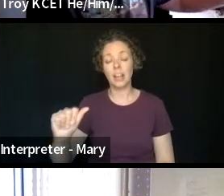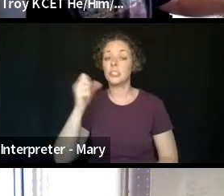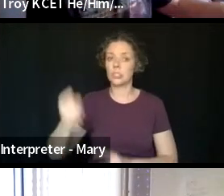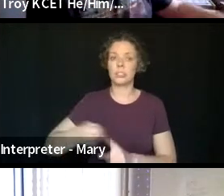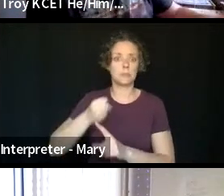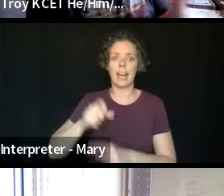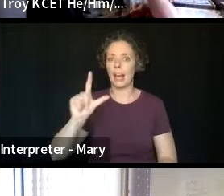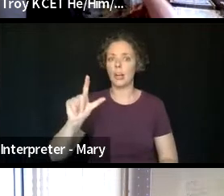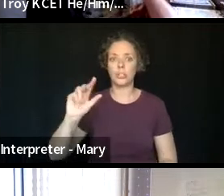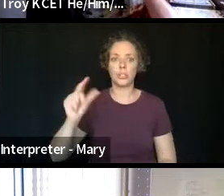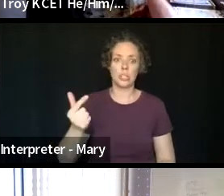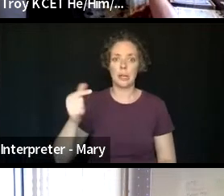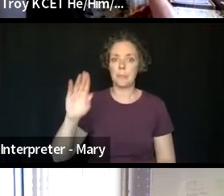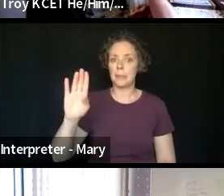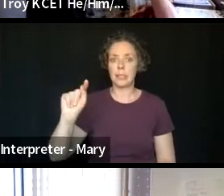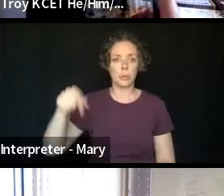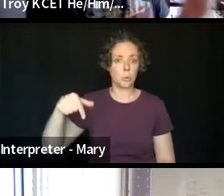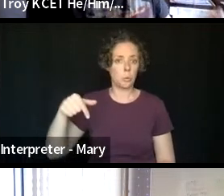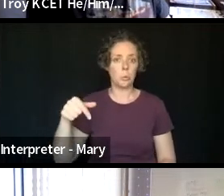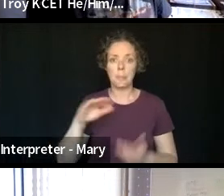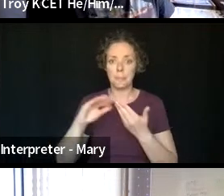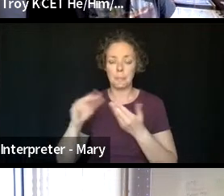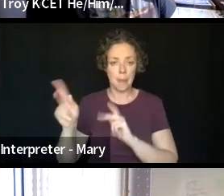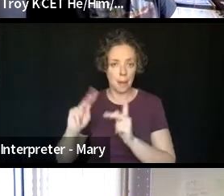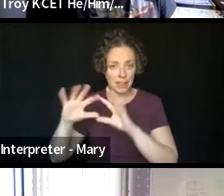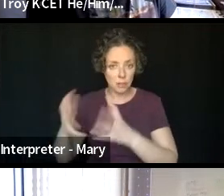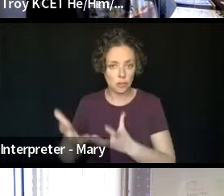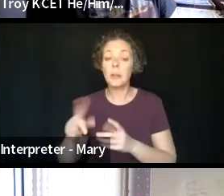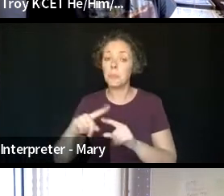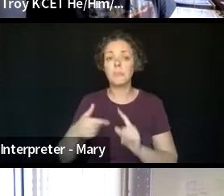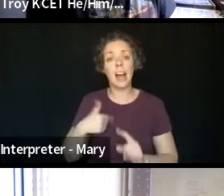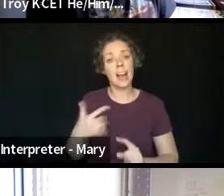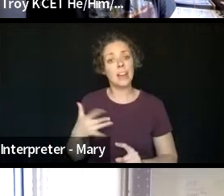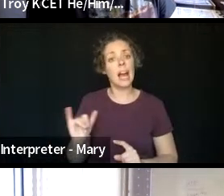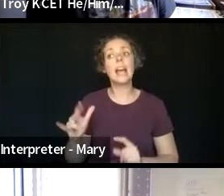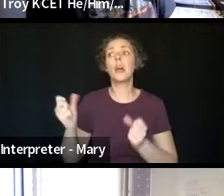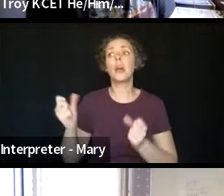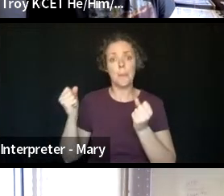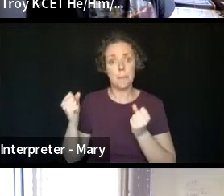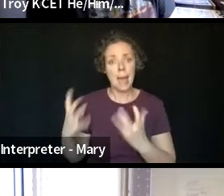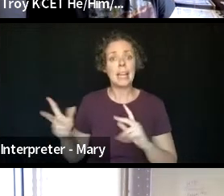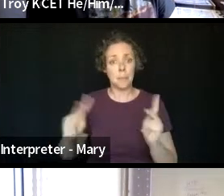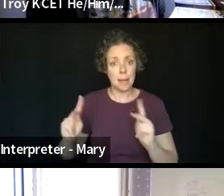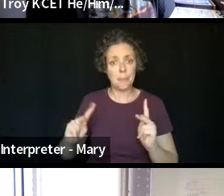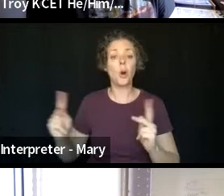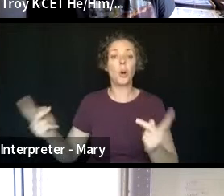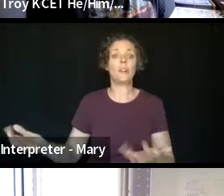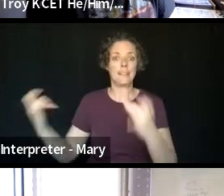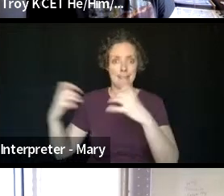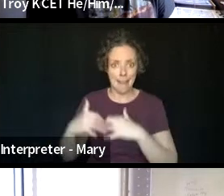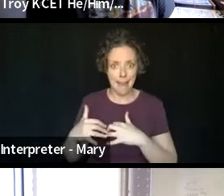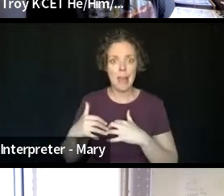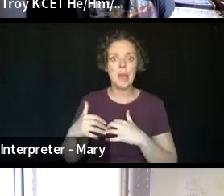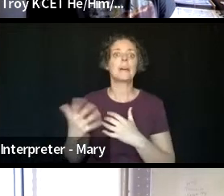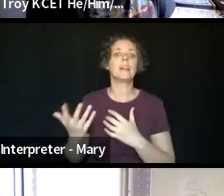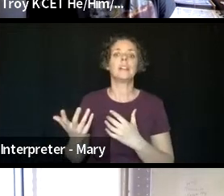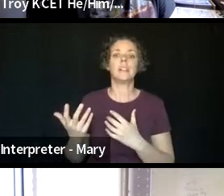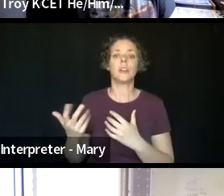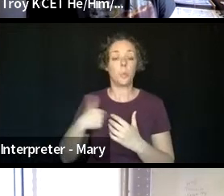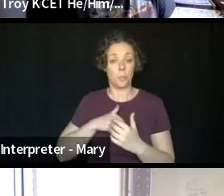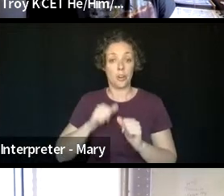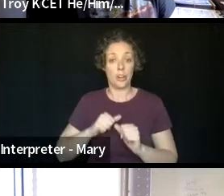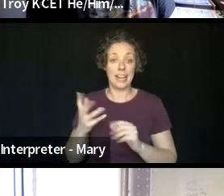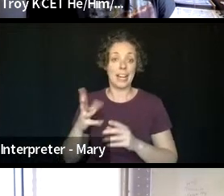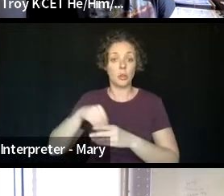population, but overall I feel like we had a really good turnout, and we did also include patients, partners and other people that were